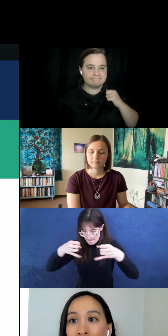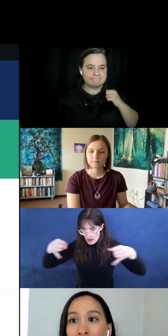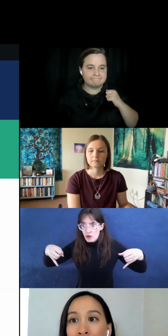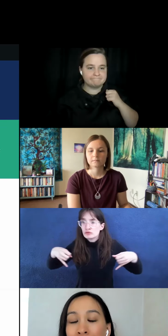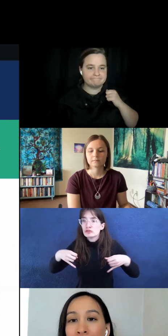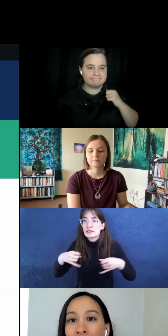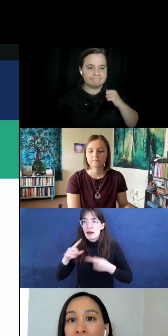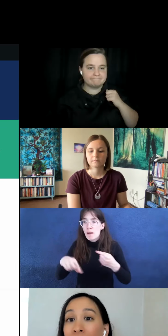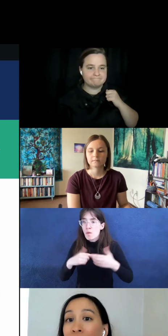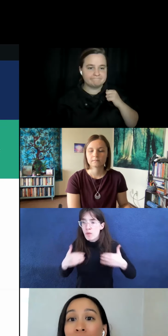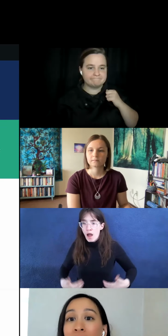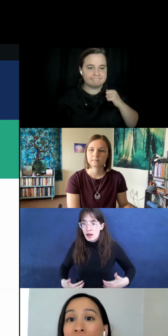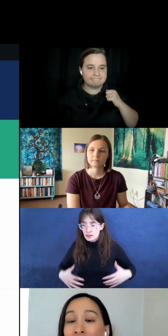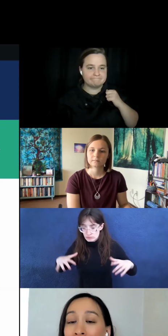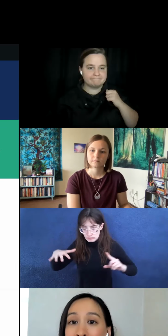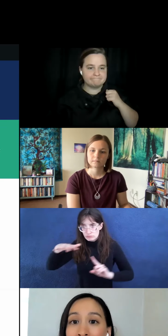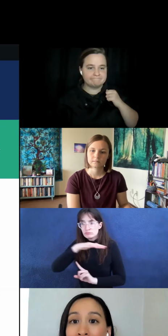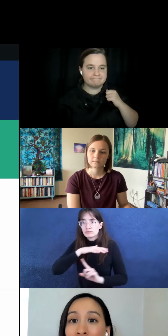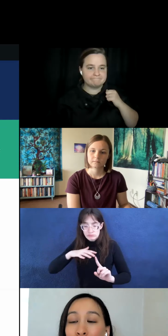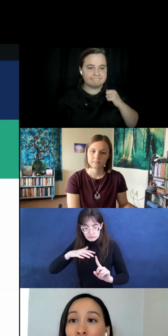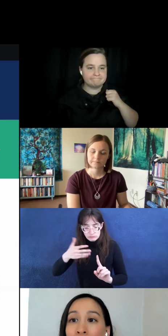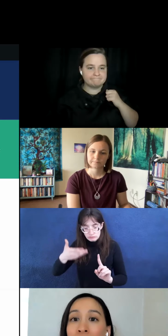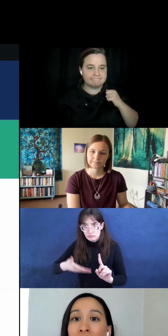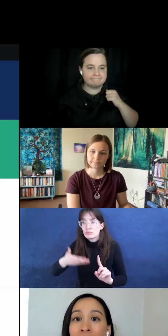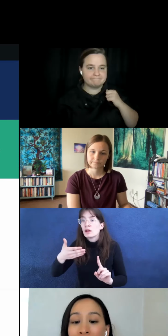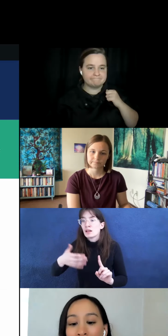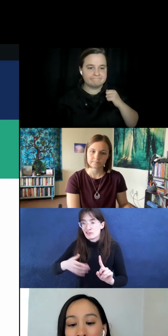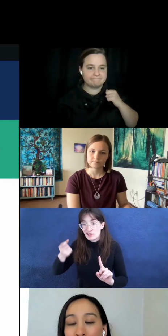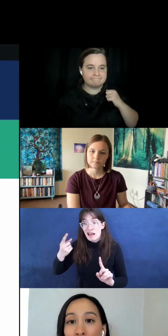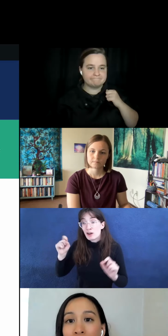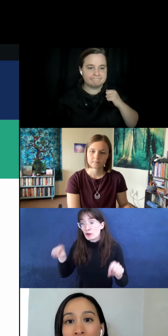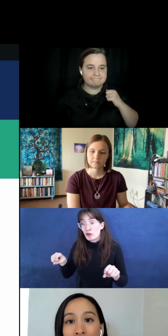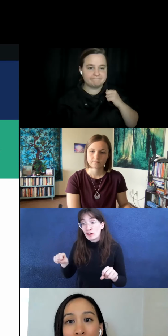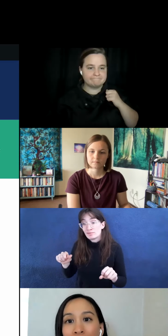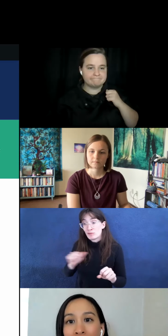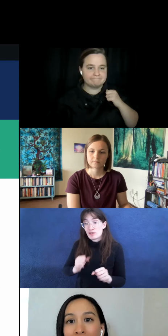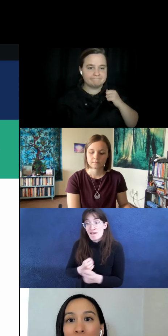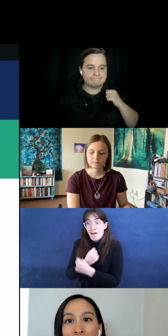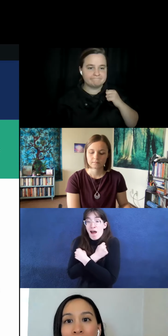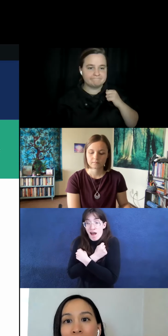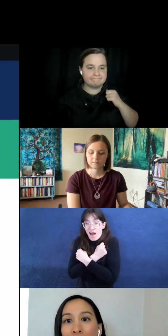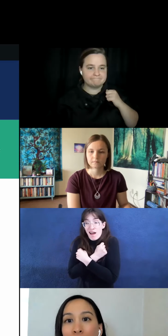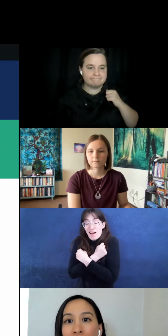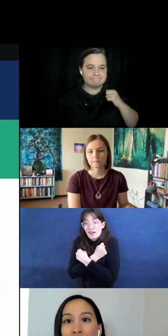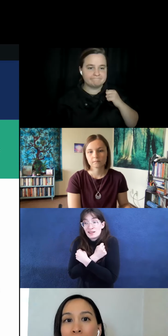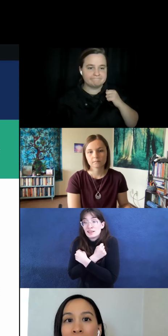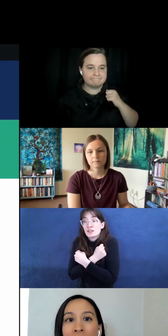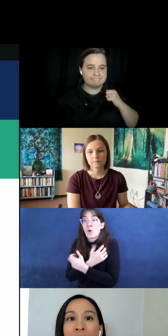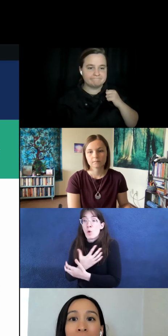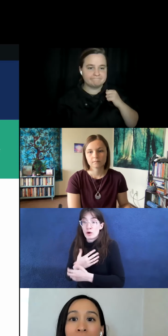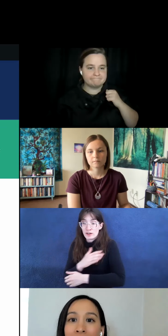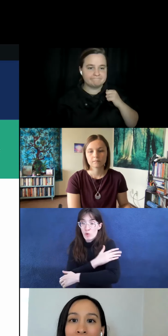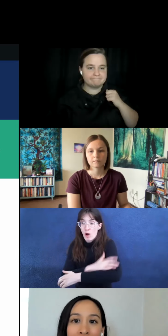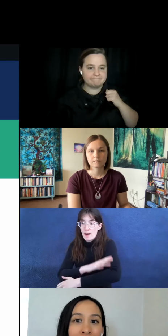body. Giving yourself a hug is one way. And there was squeezing. So literally like squeezing your forearm.